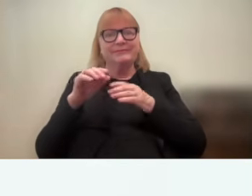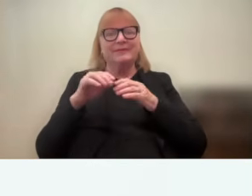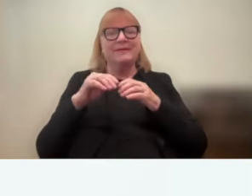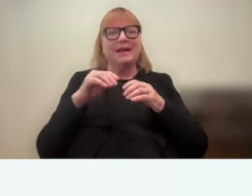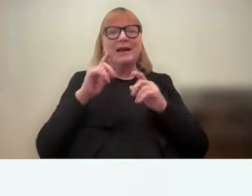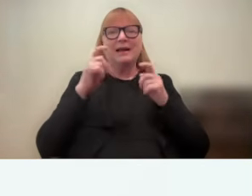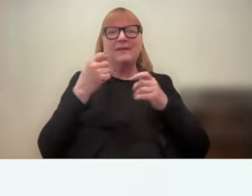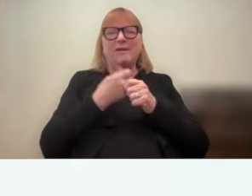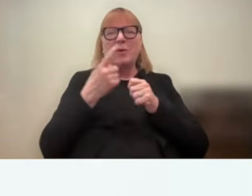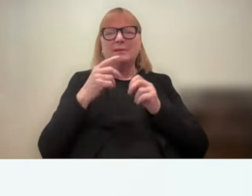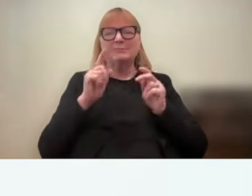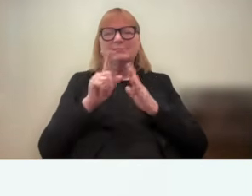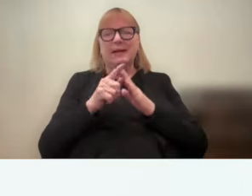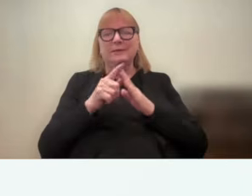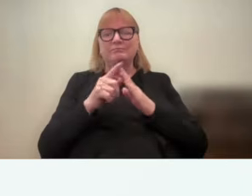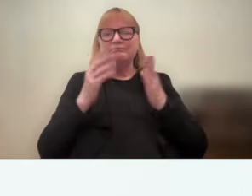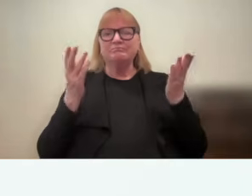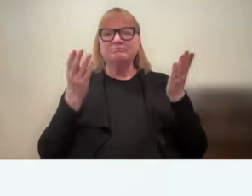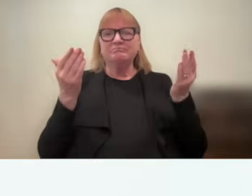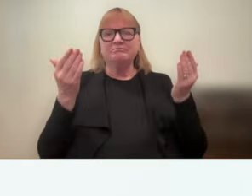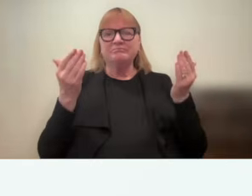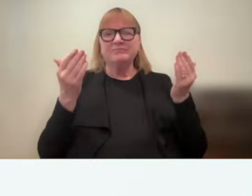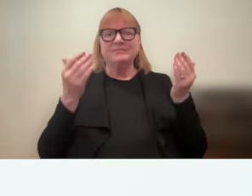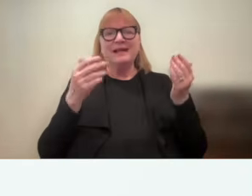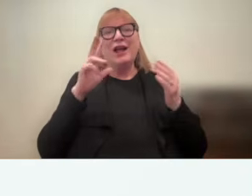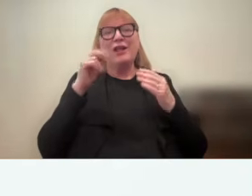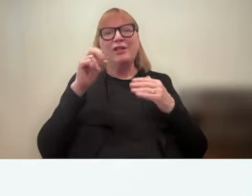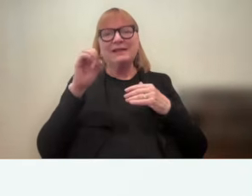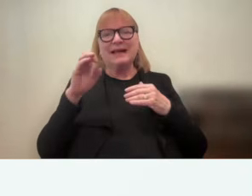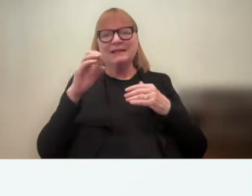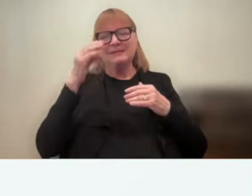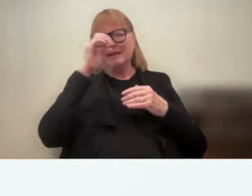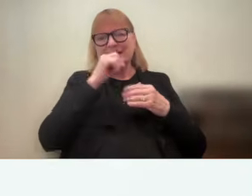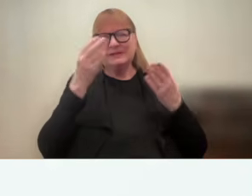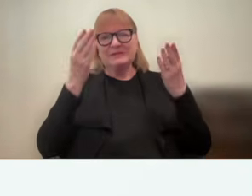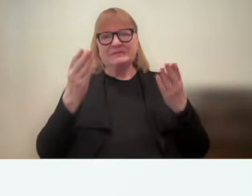give everyone, we'll say like, I don't know, 30 seconds to take a guess.